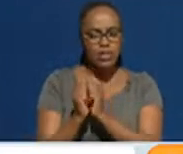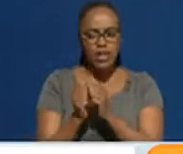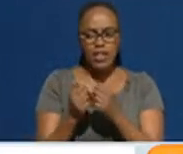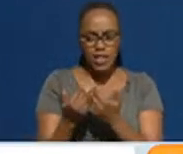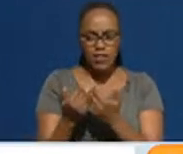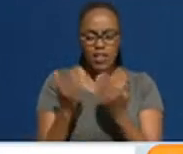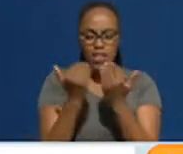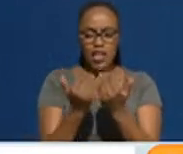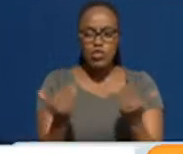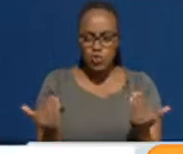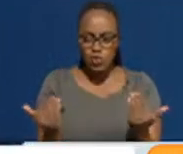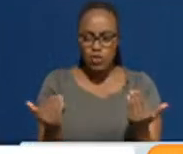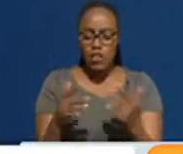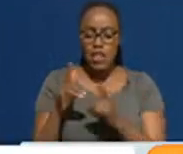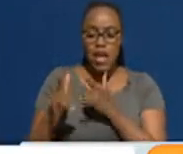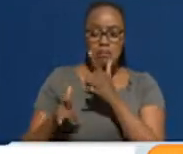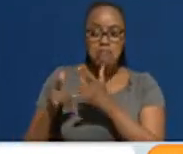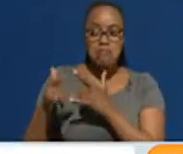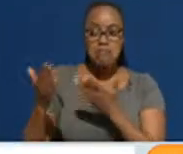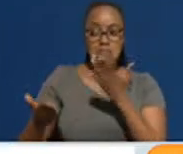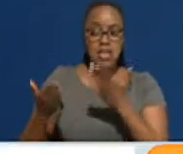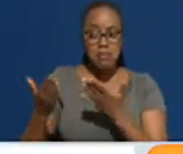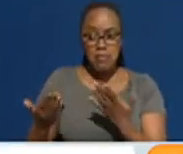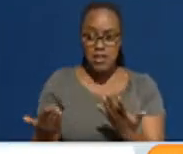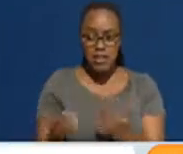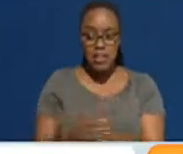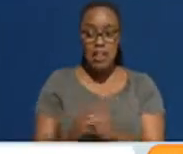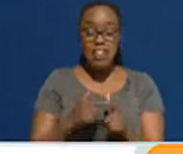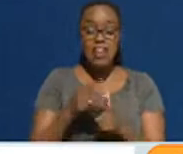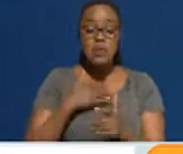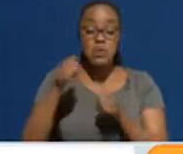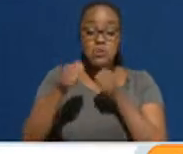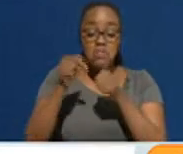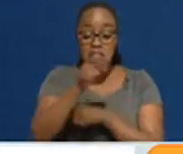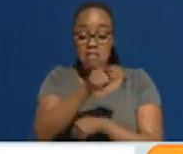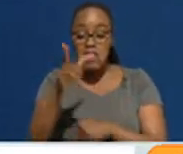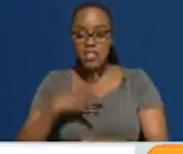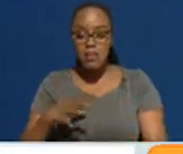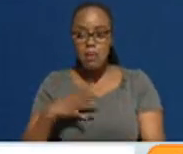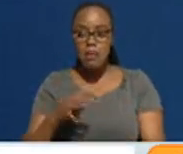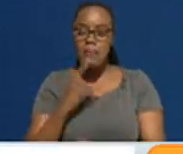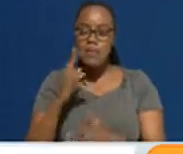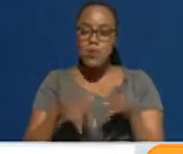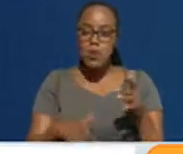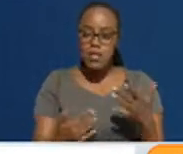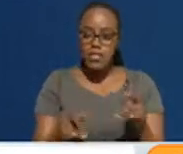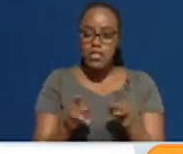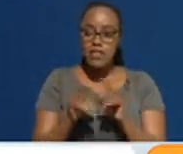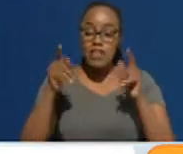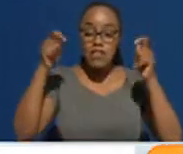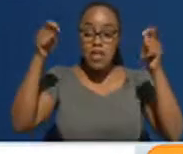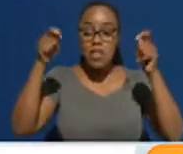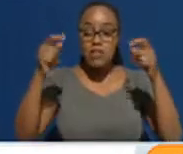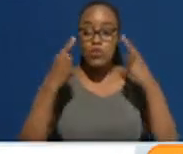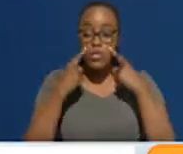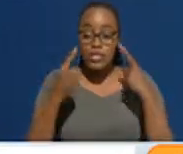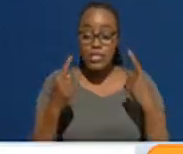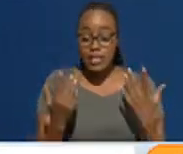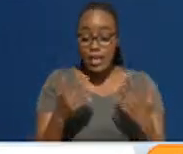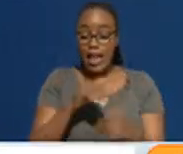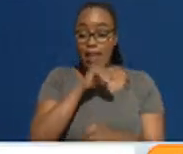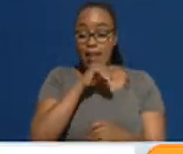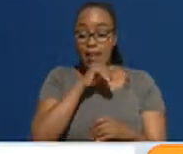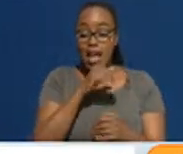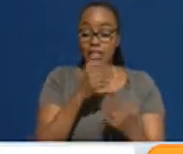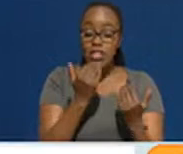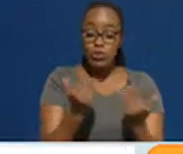Their kids even probably have dated. And then you want to fight for them. I told them, even there's demonstrations, you won't see Raila's kids,